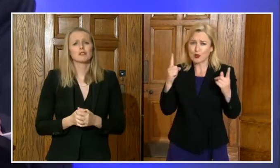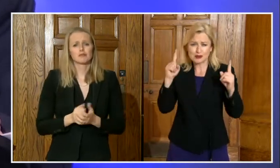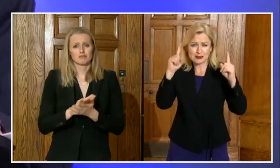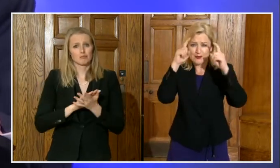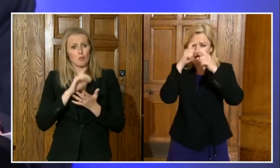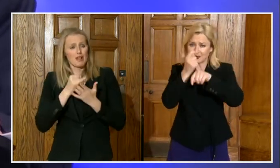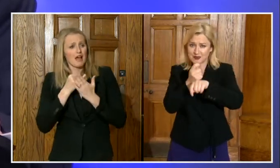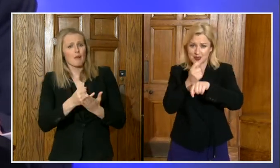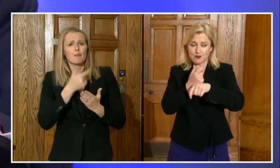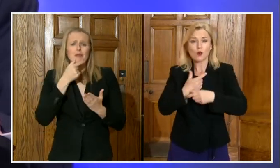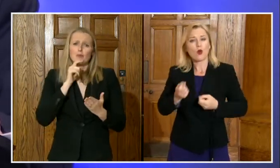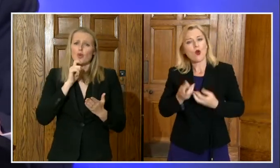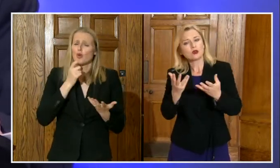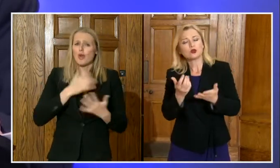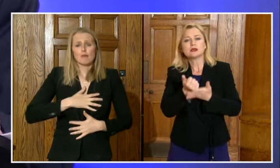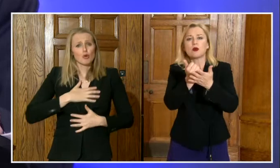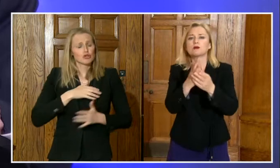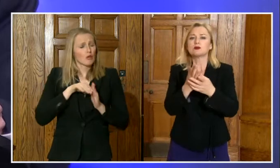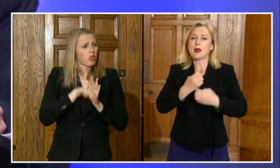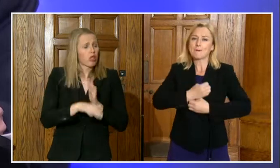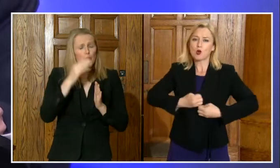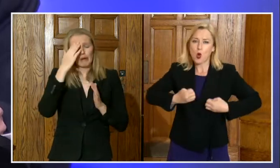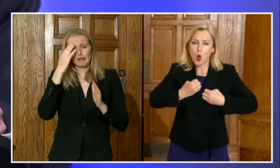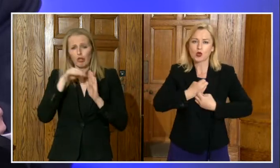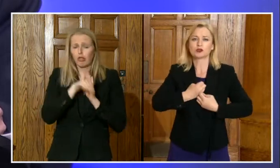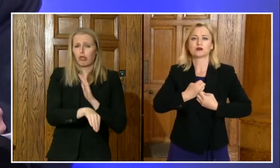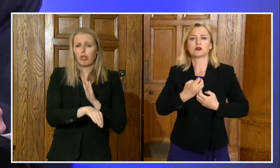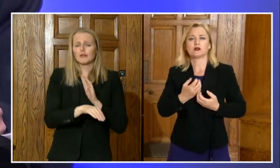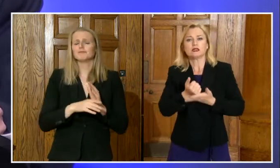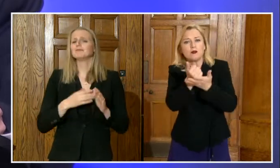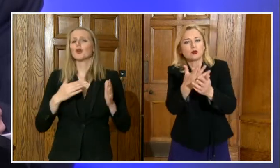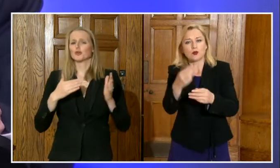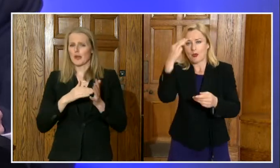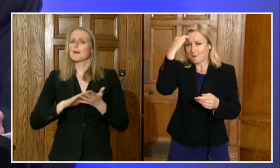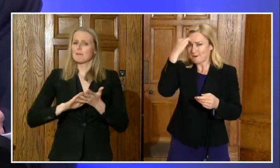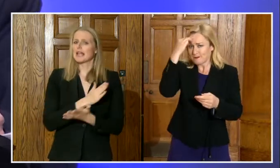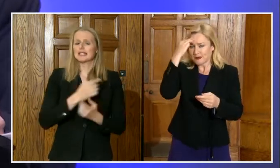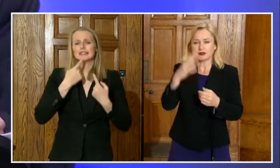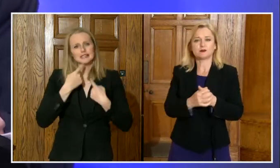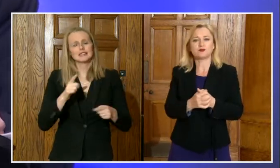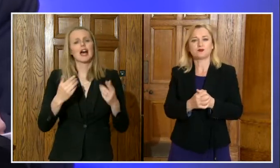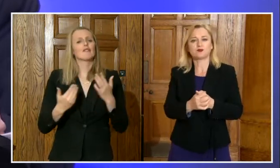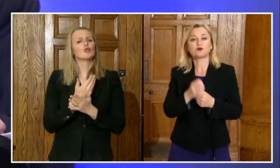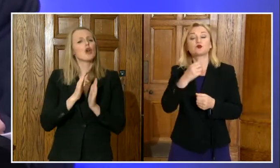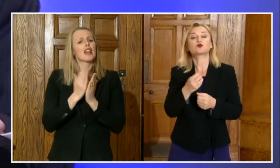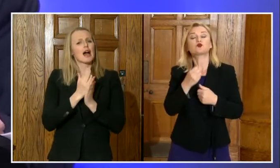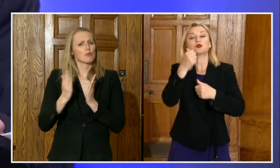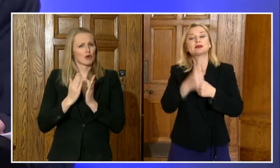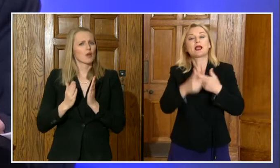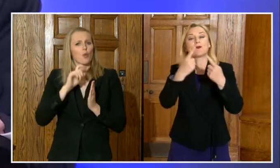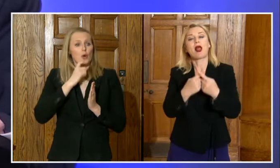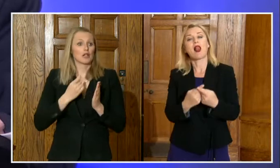their emotional and mental well-being. So today I'm pleased to launch a new apps library to provide this type of